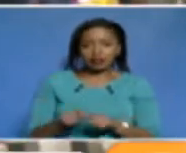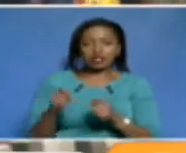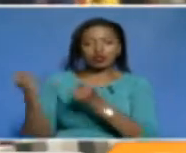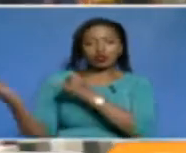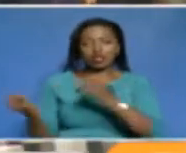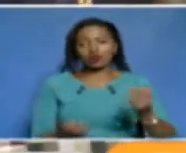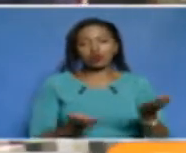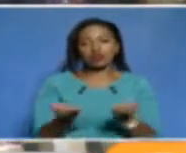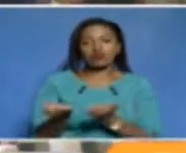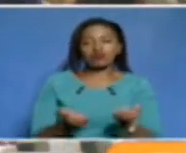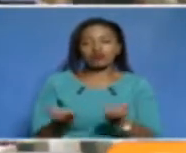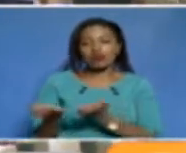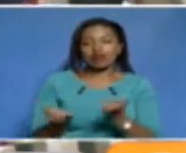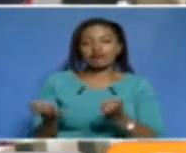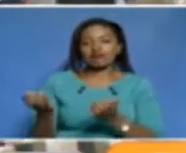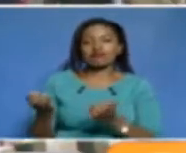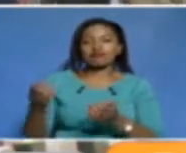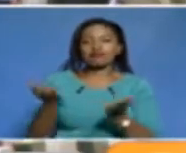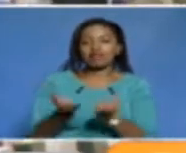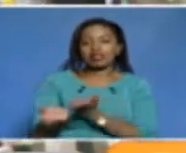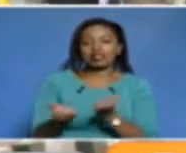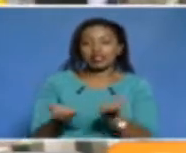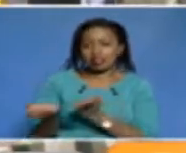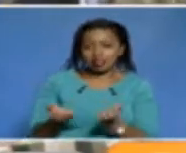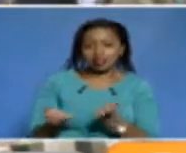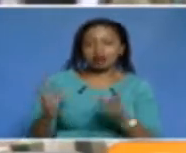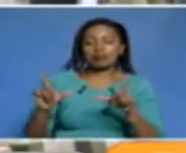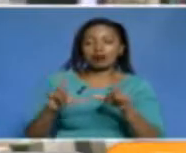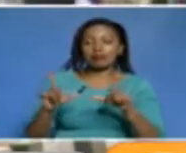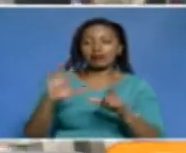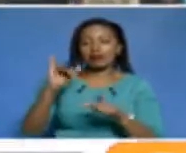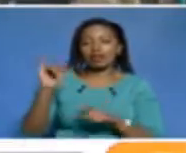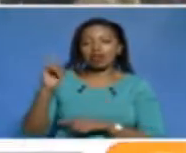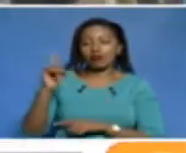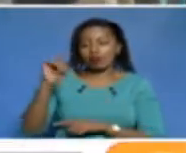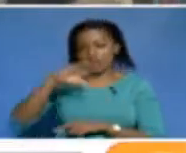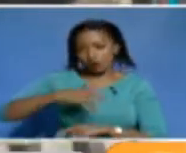business permit by Nairobi County Government. Dennis Otieno, Citizen TV.